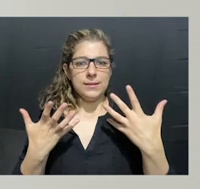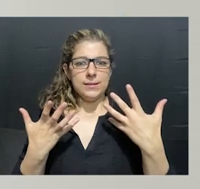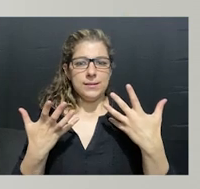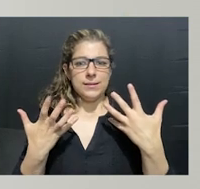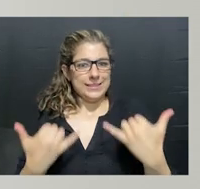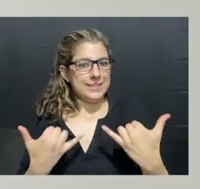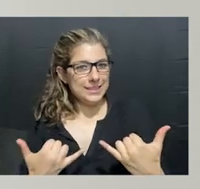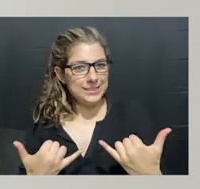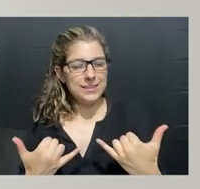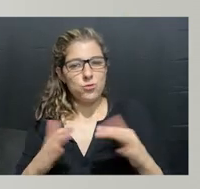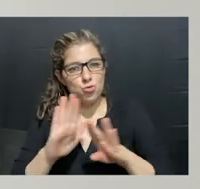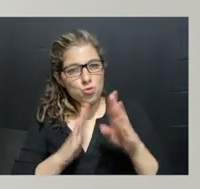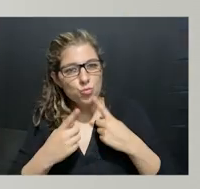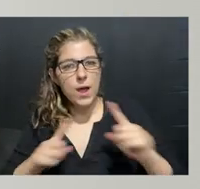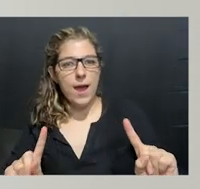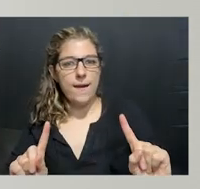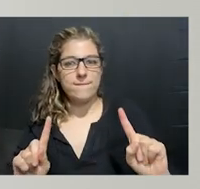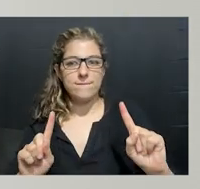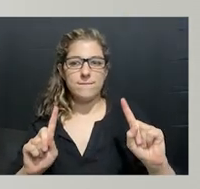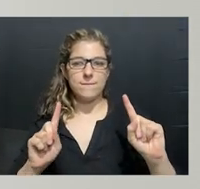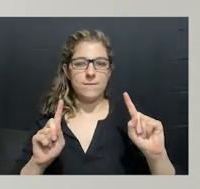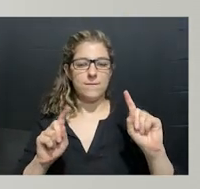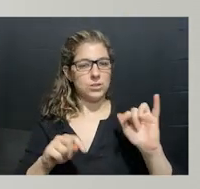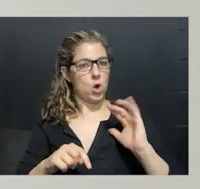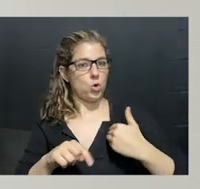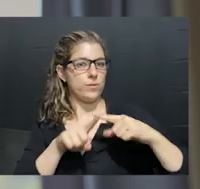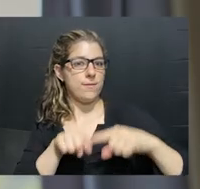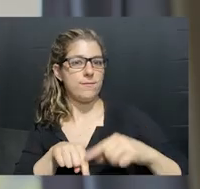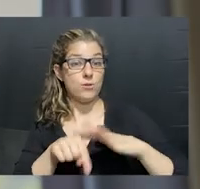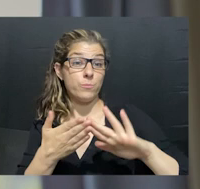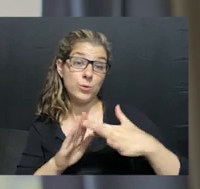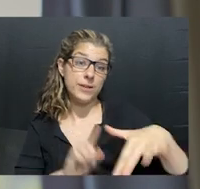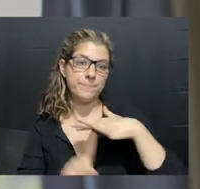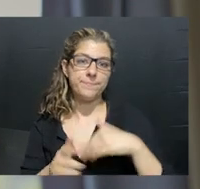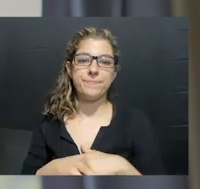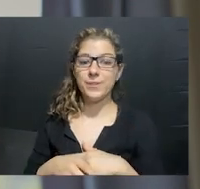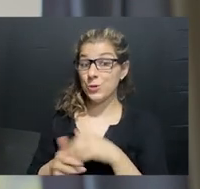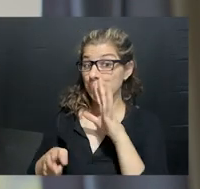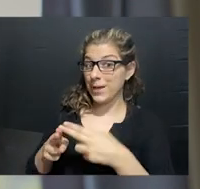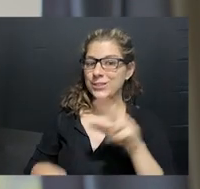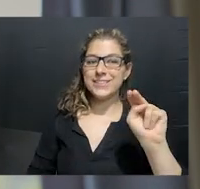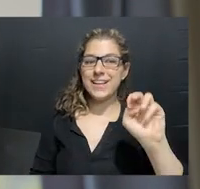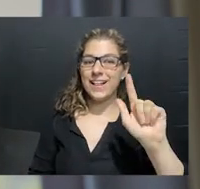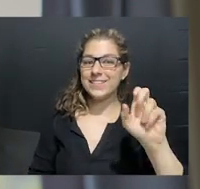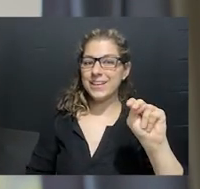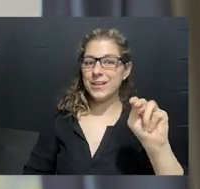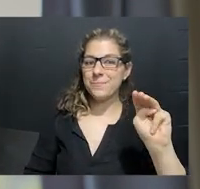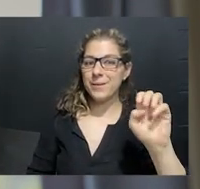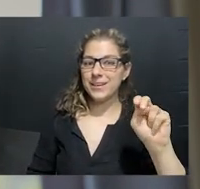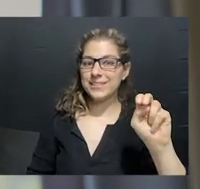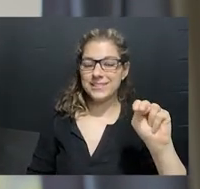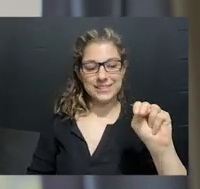exist and thrive as a consequence of our reliance on community. Now, you mentioned Nelson Mandela. Of course, I know he's had